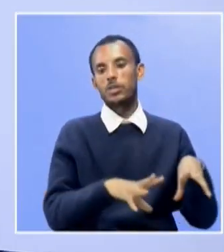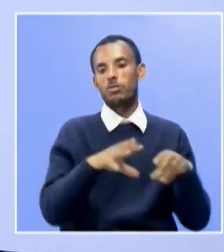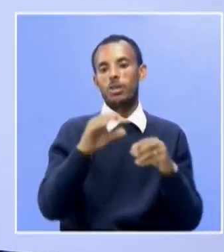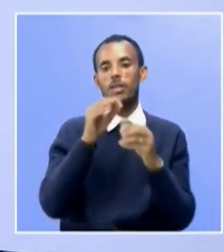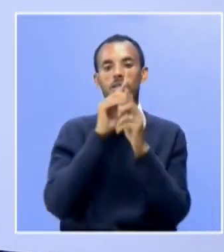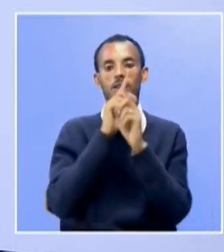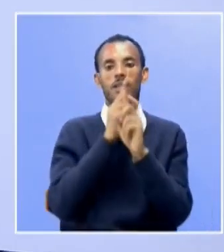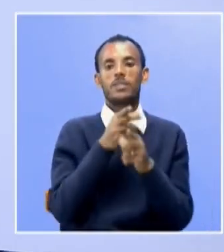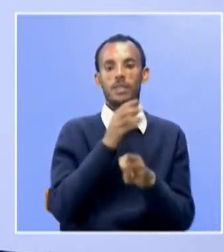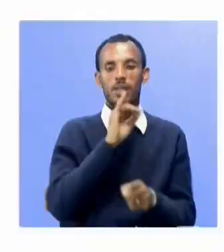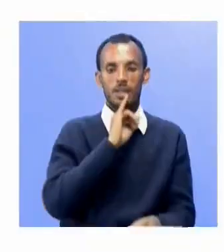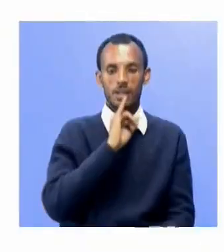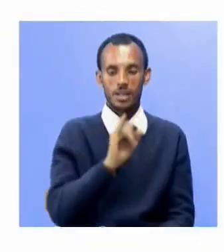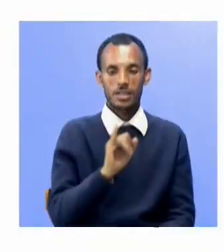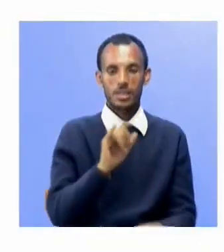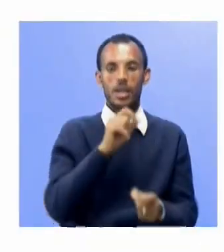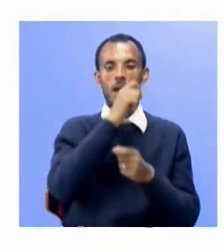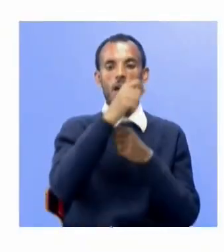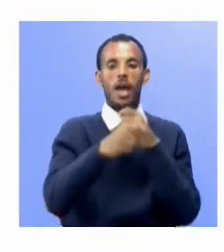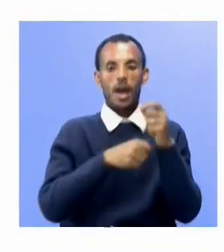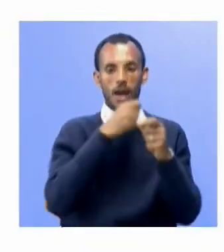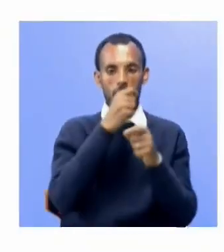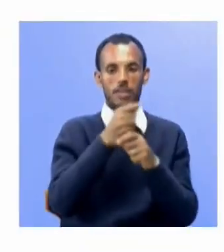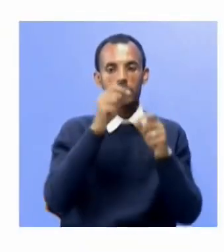be age group